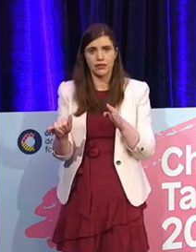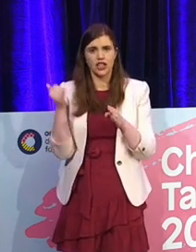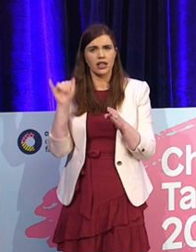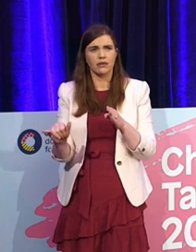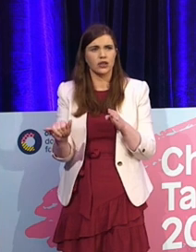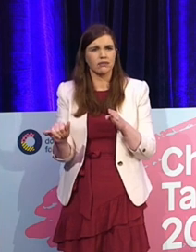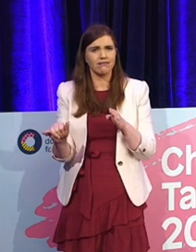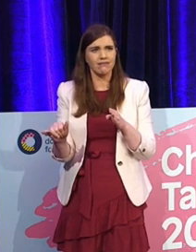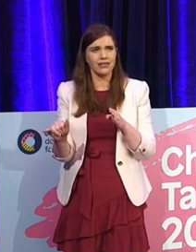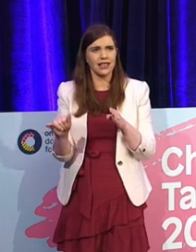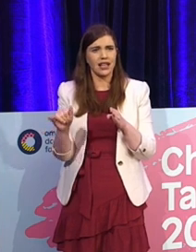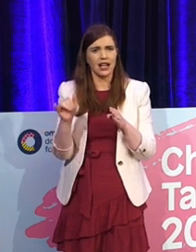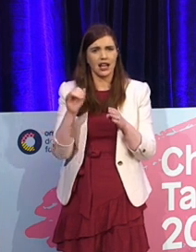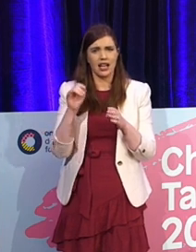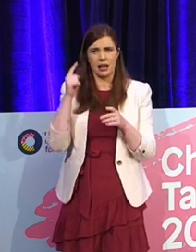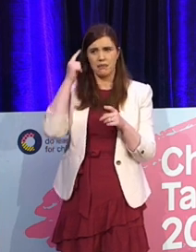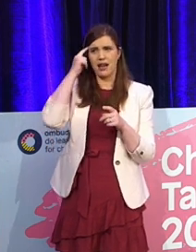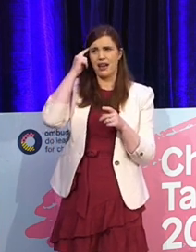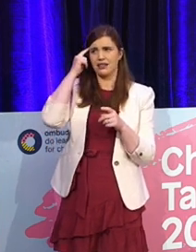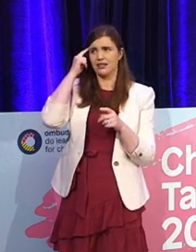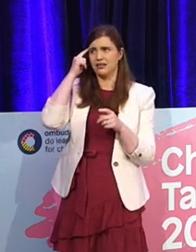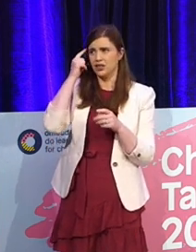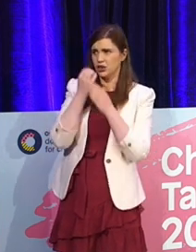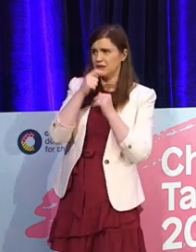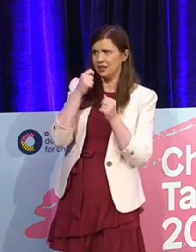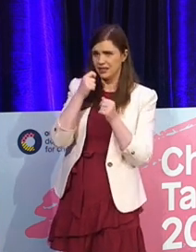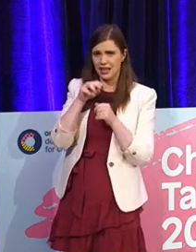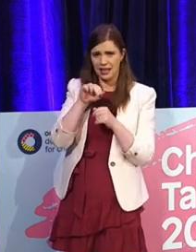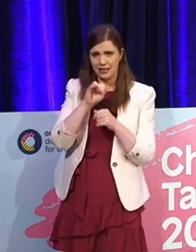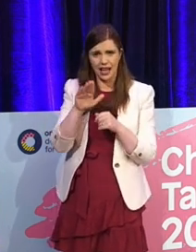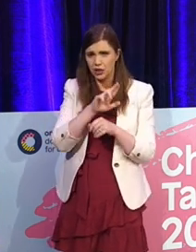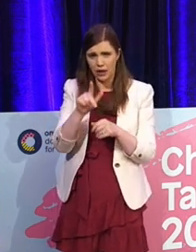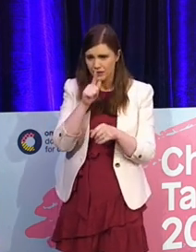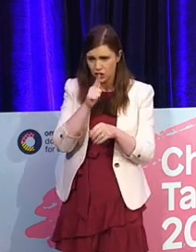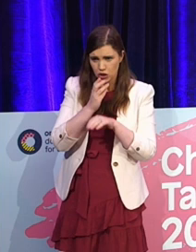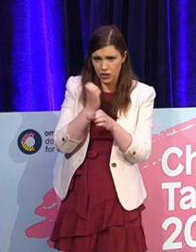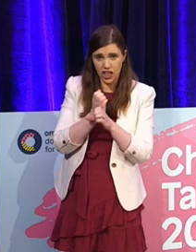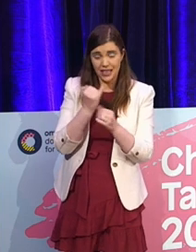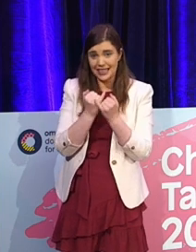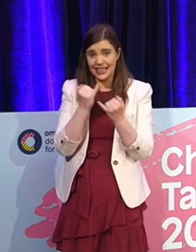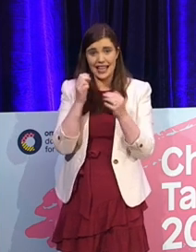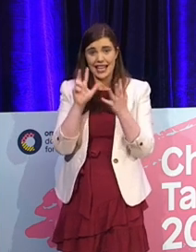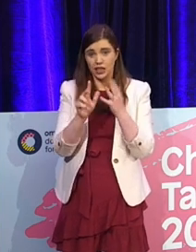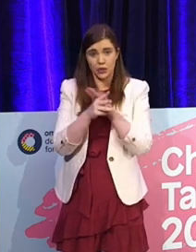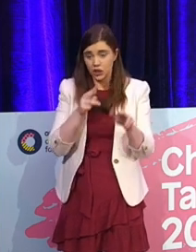did, this voice in my head just screamed, Niall, you haven't chatted to a child in 8 weeks. You haven't been downstairs in 8 weeks. There's something wrong